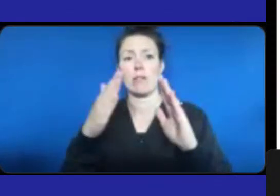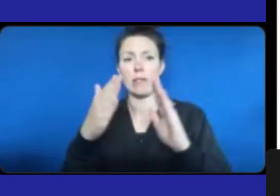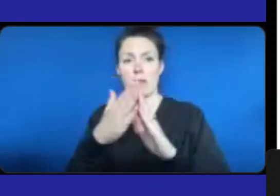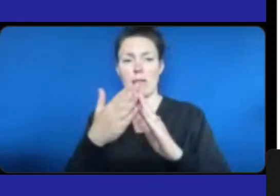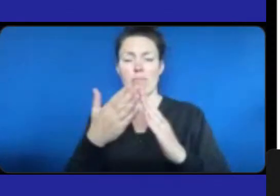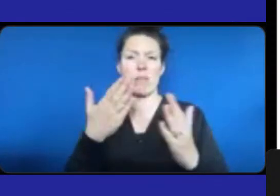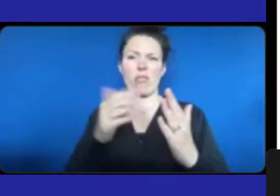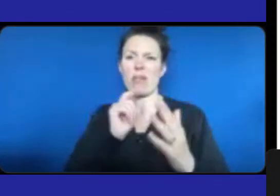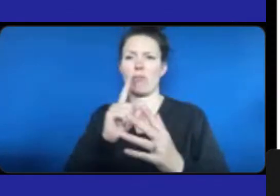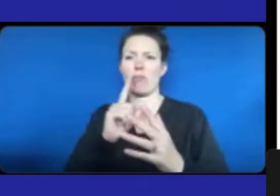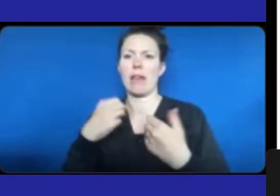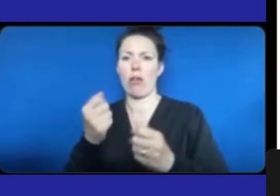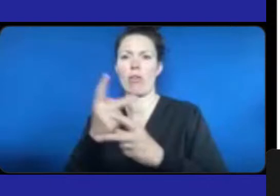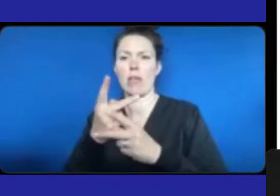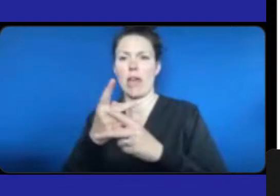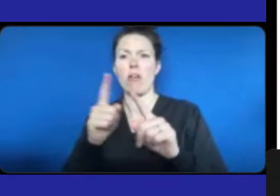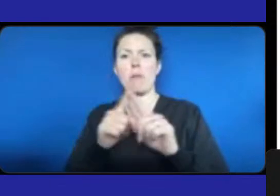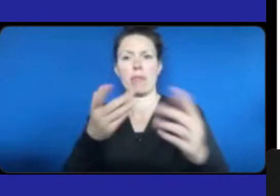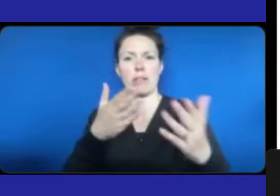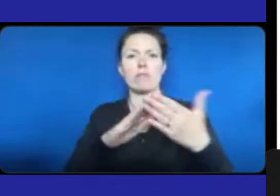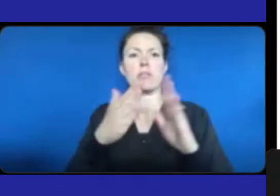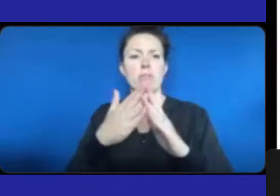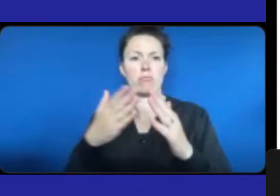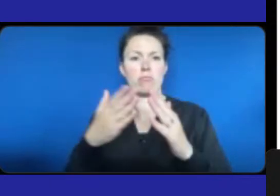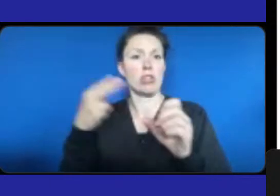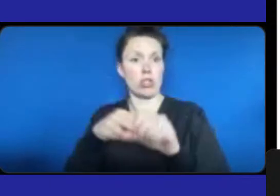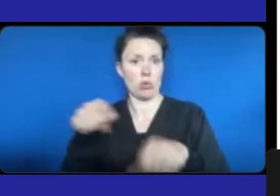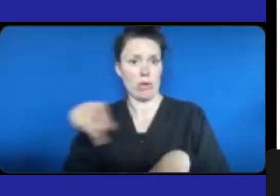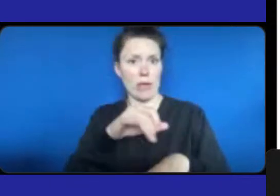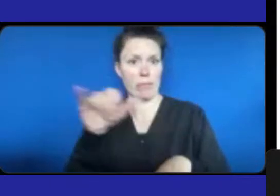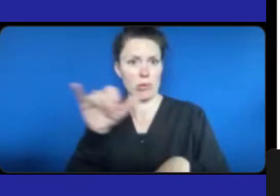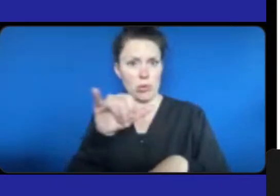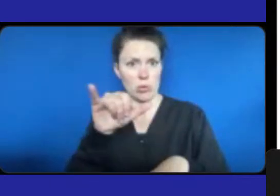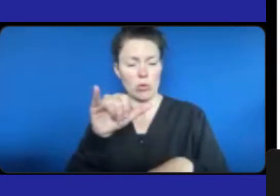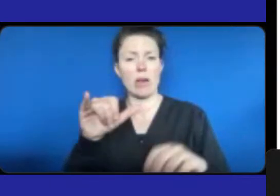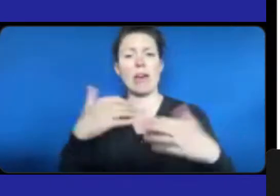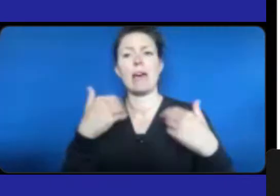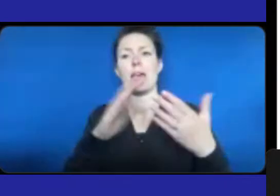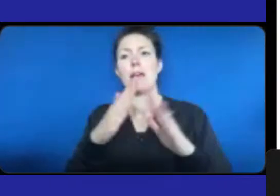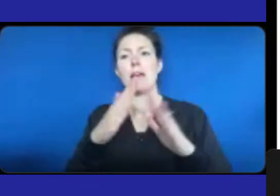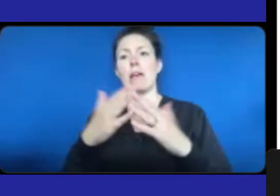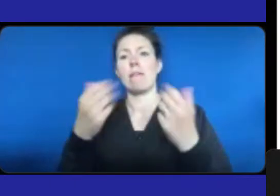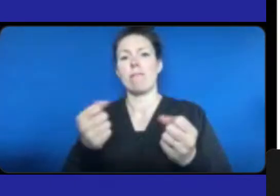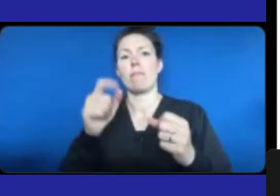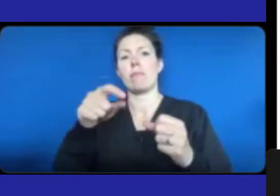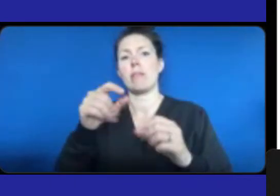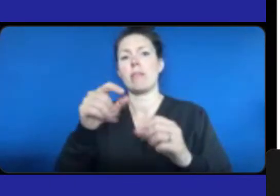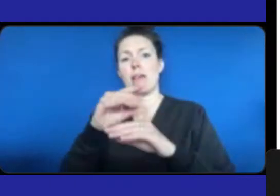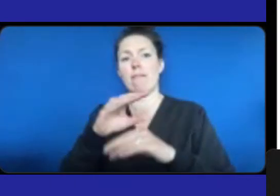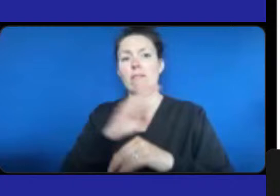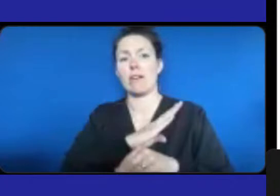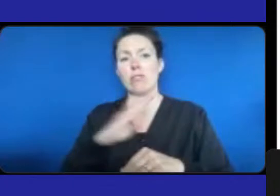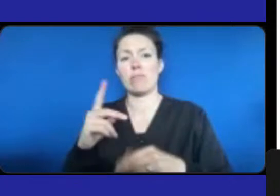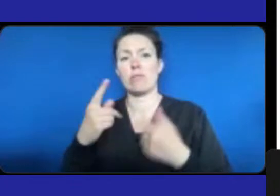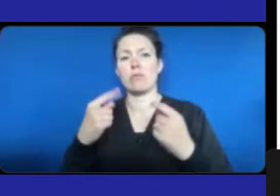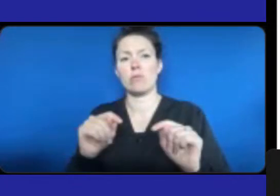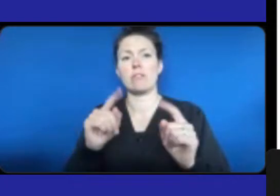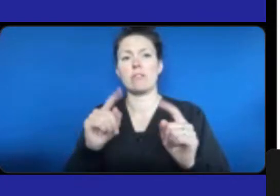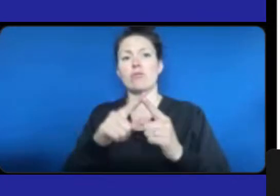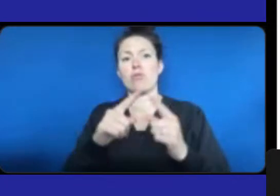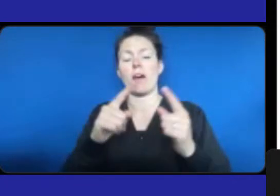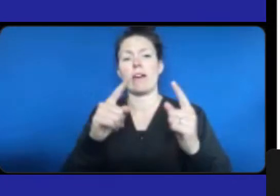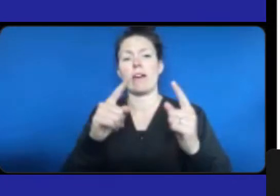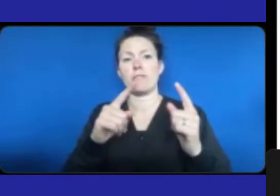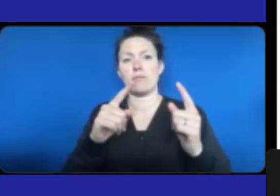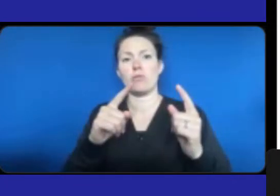providers. We also developed for the first time a community health needs advisory board, trying to sort of wrap up folks who